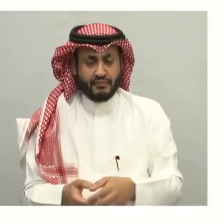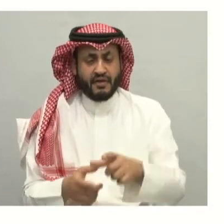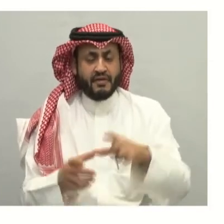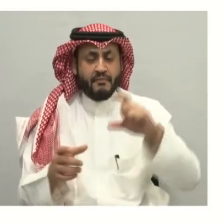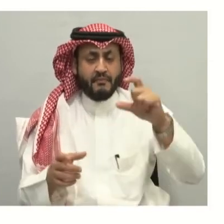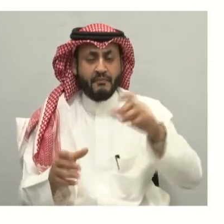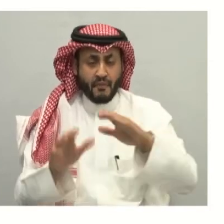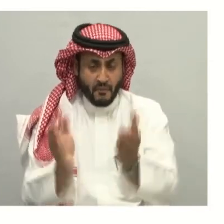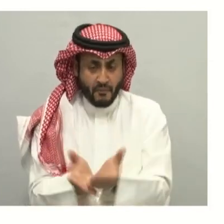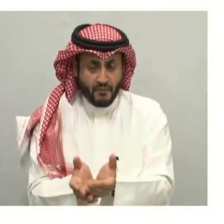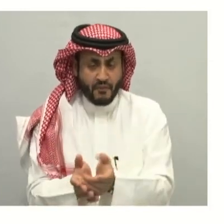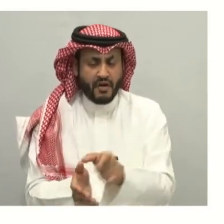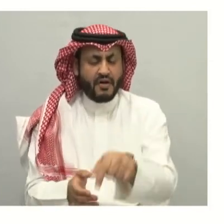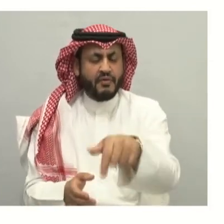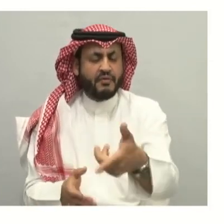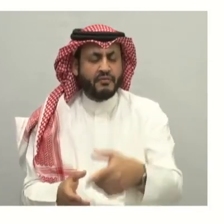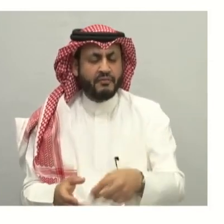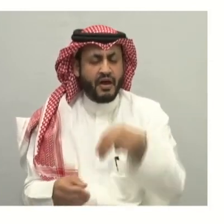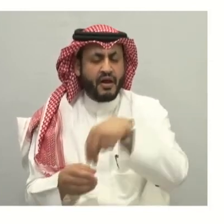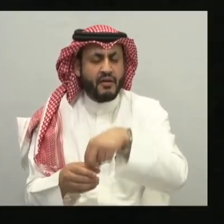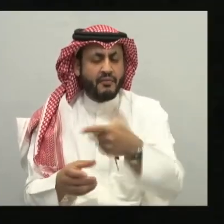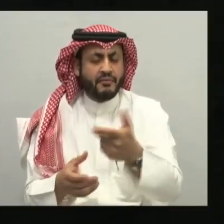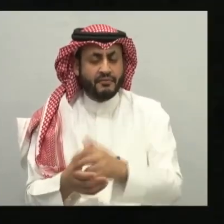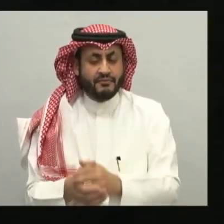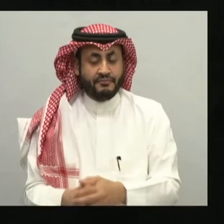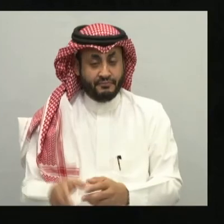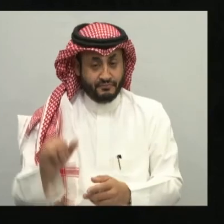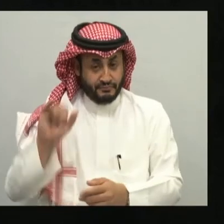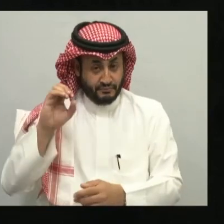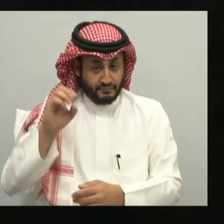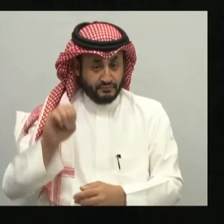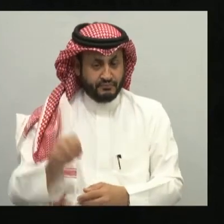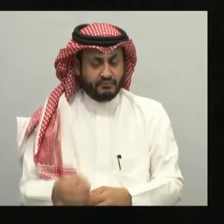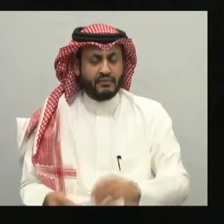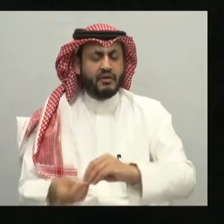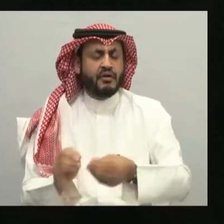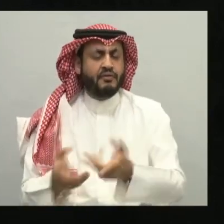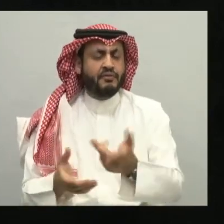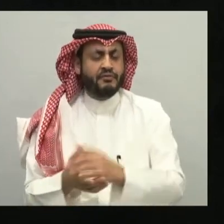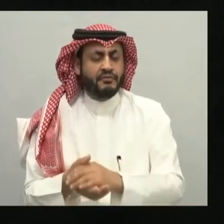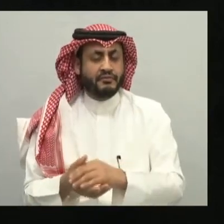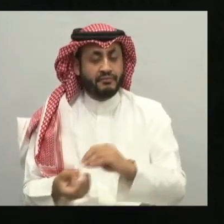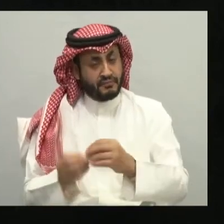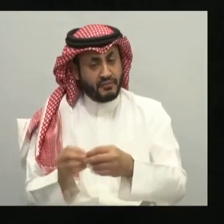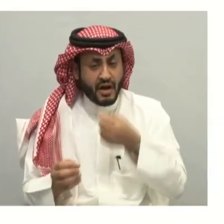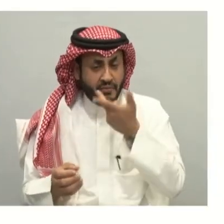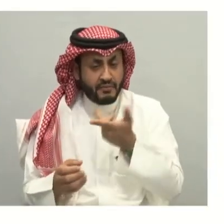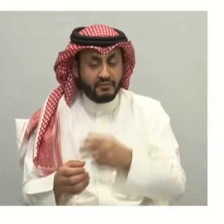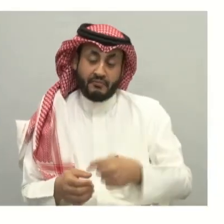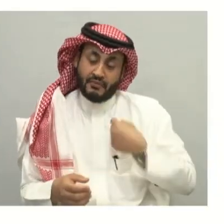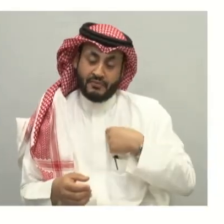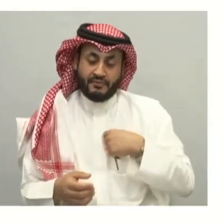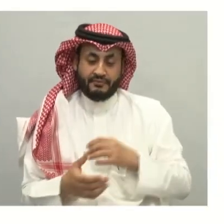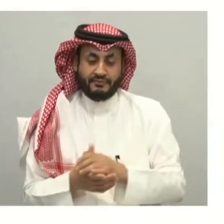of, what is this a bowl of? Rice. What color is it? White. Excellent.